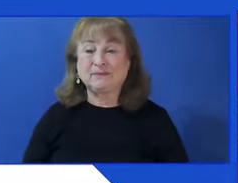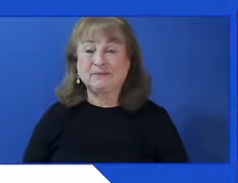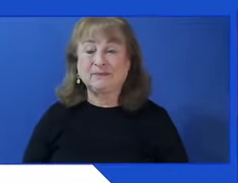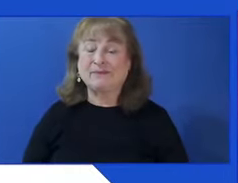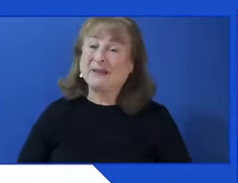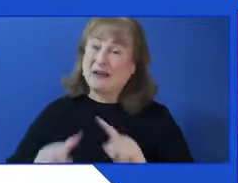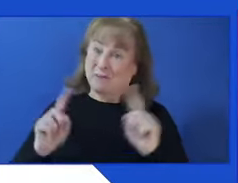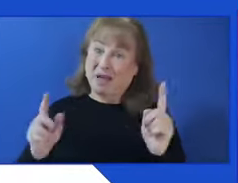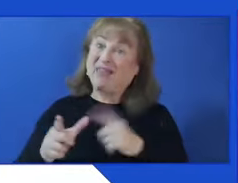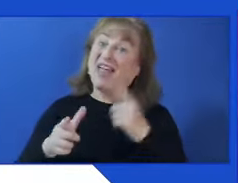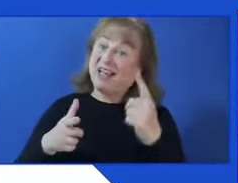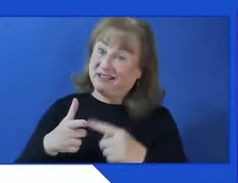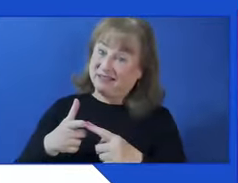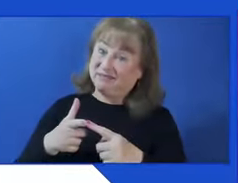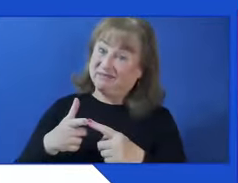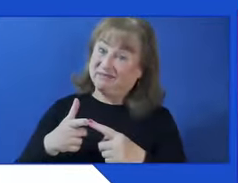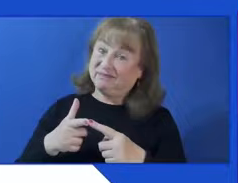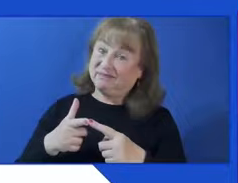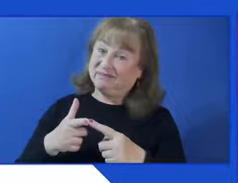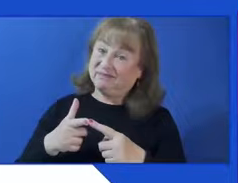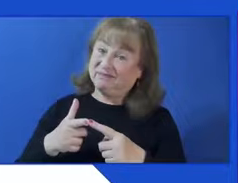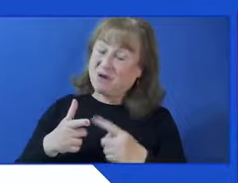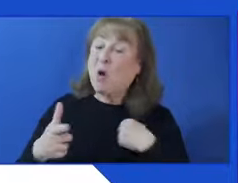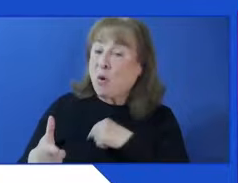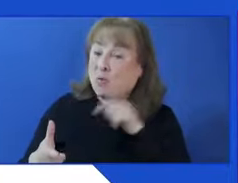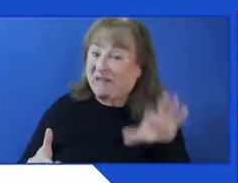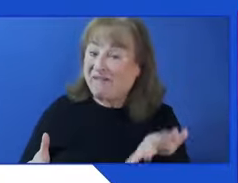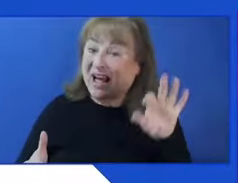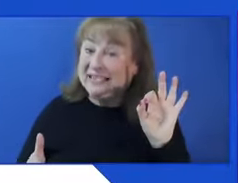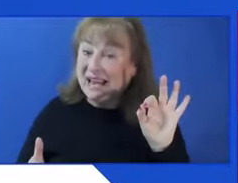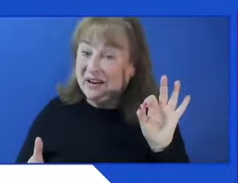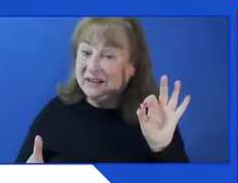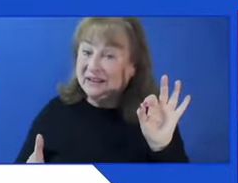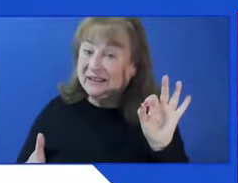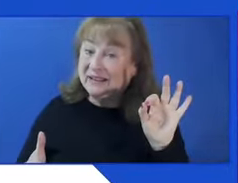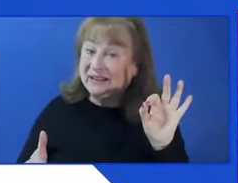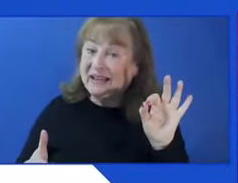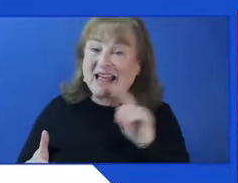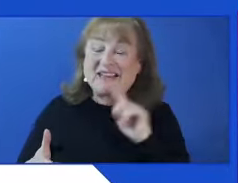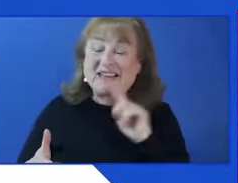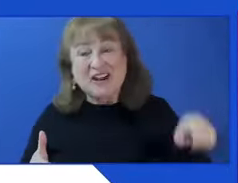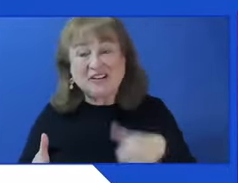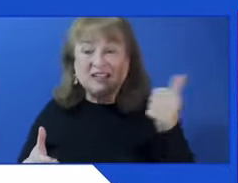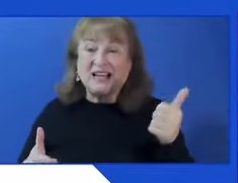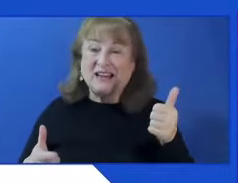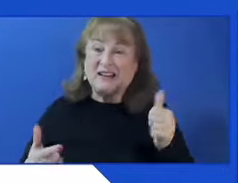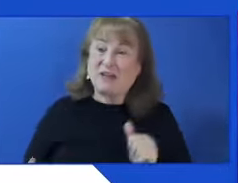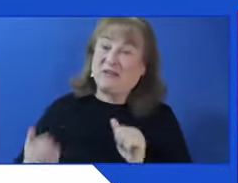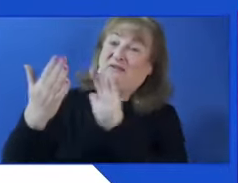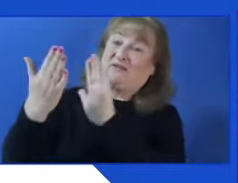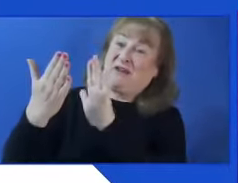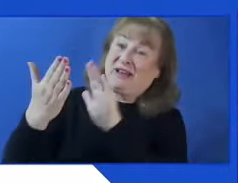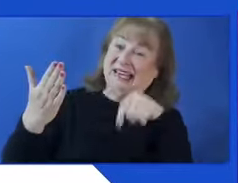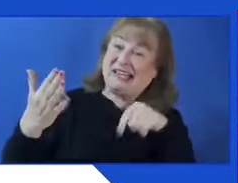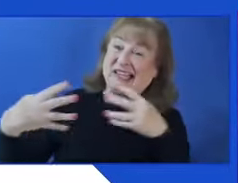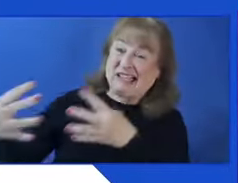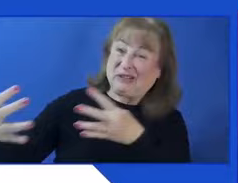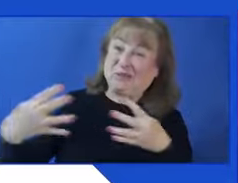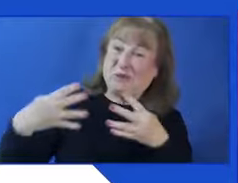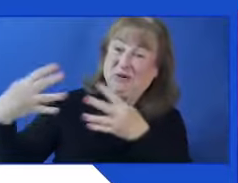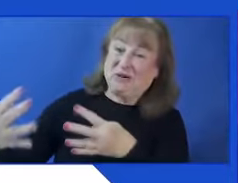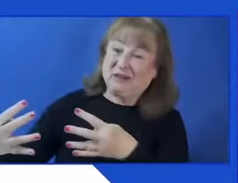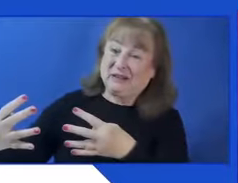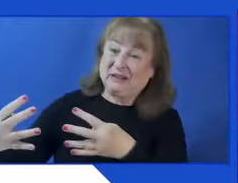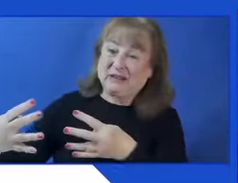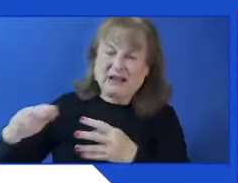But then we find out that there is another front in this war. And it's not in the